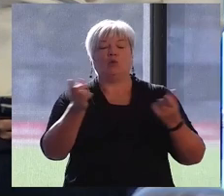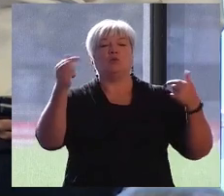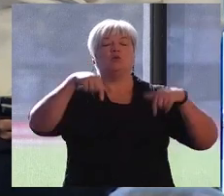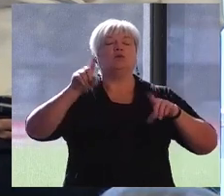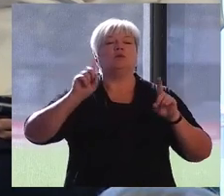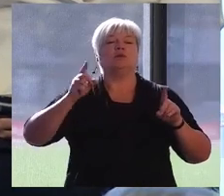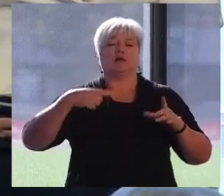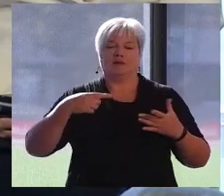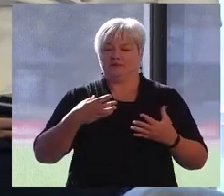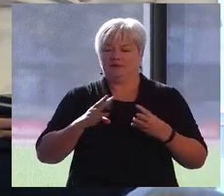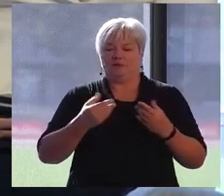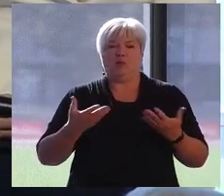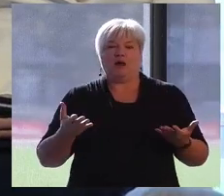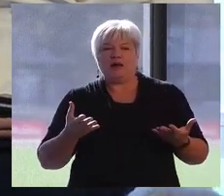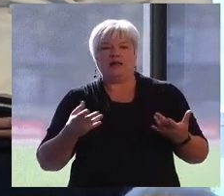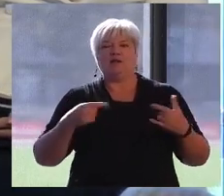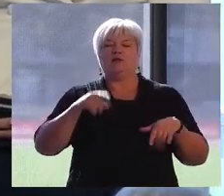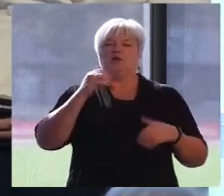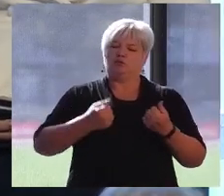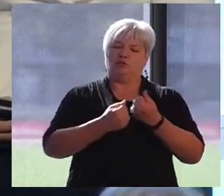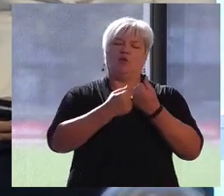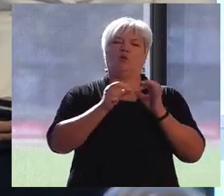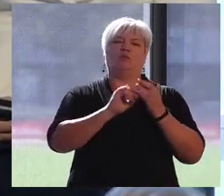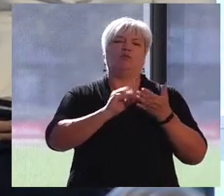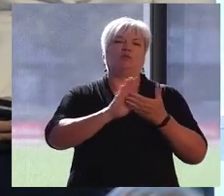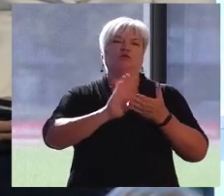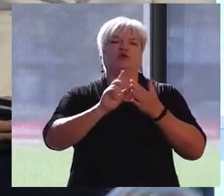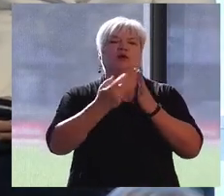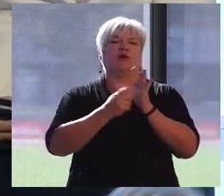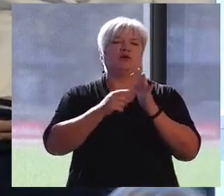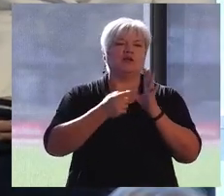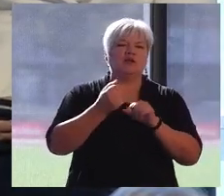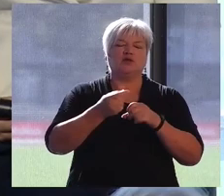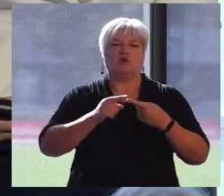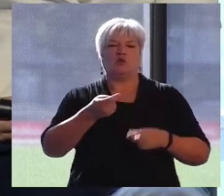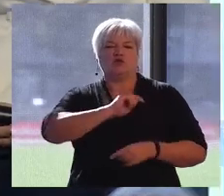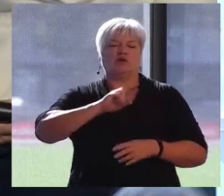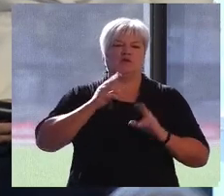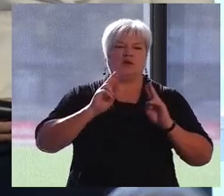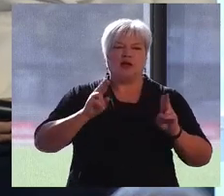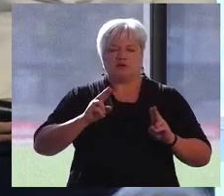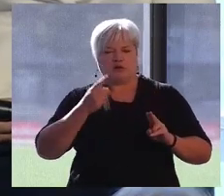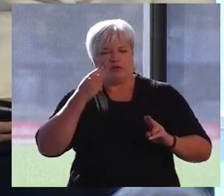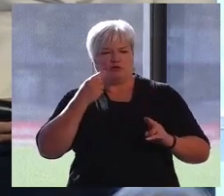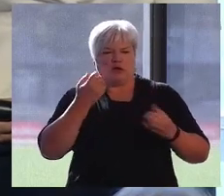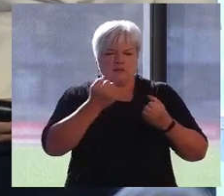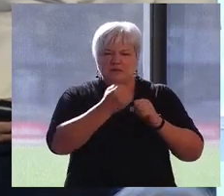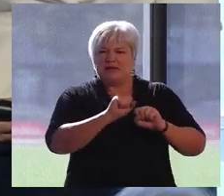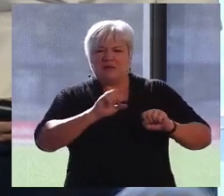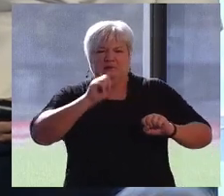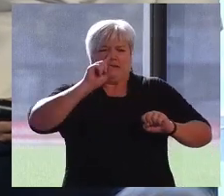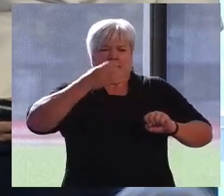is no doubt you have supported either Bush Heritage or Trust for Nature, organisations working on protecting what we simply cannot risk losing